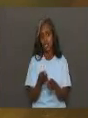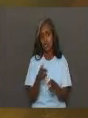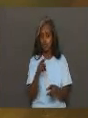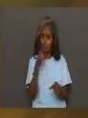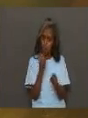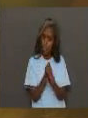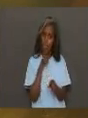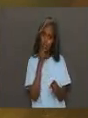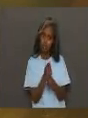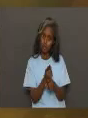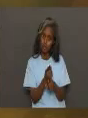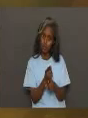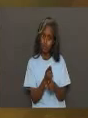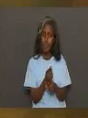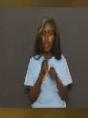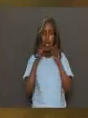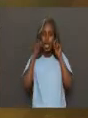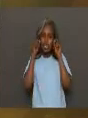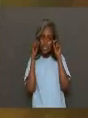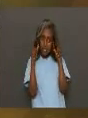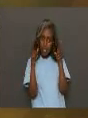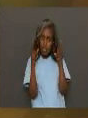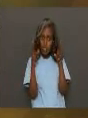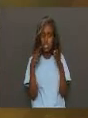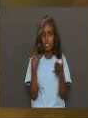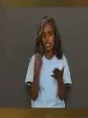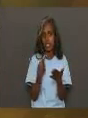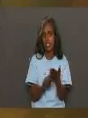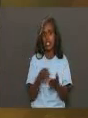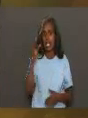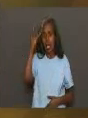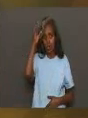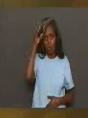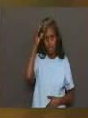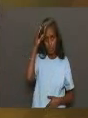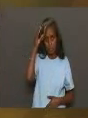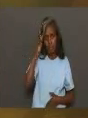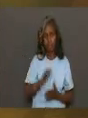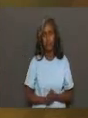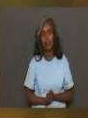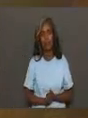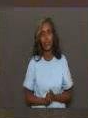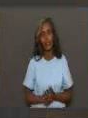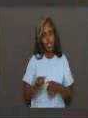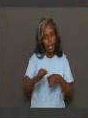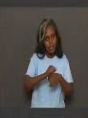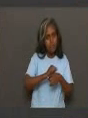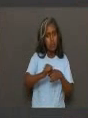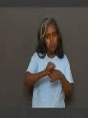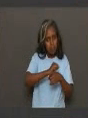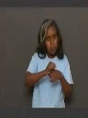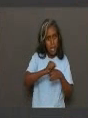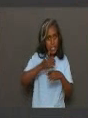solutions to make sure that you understand these concepts.